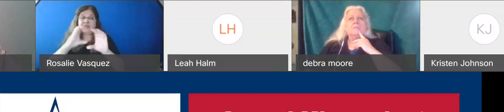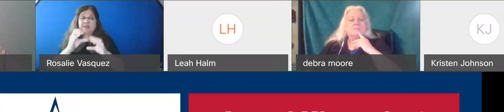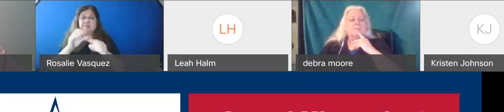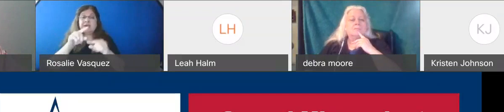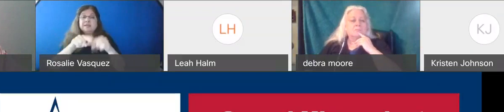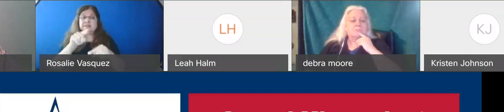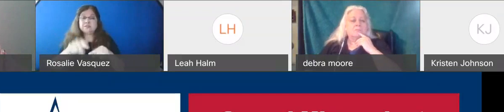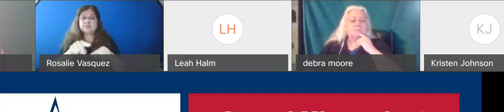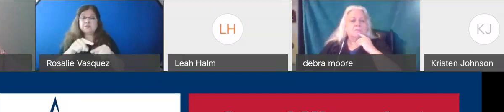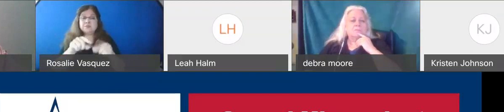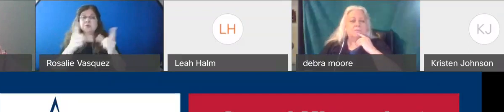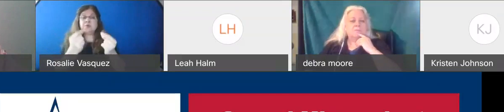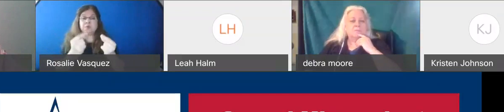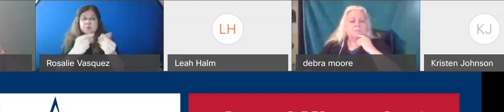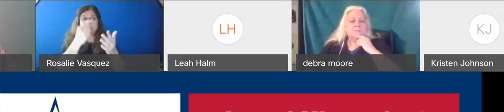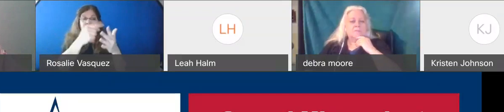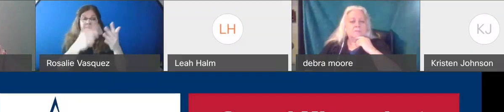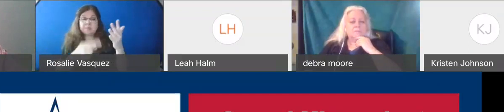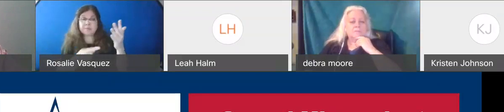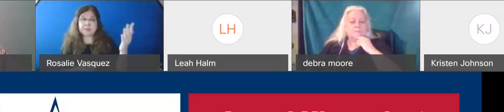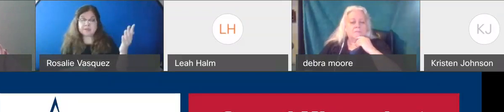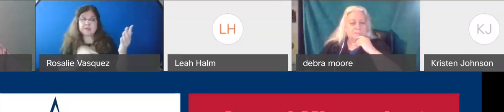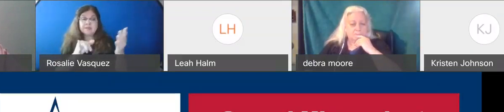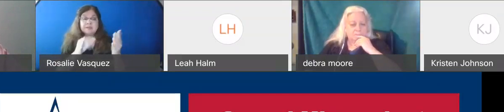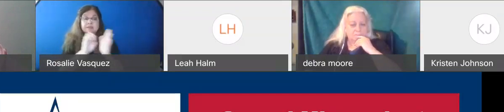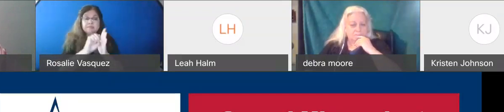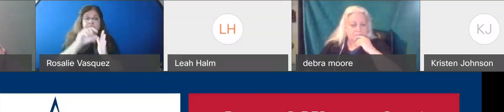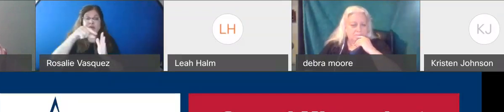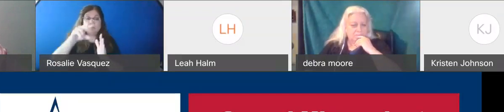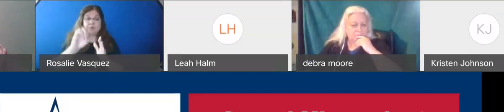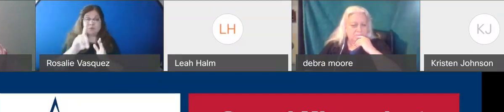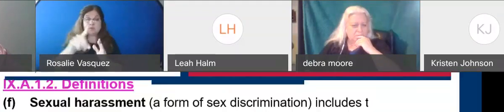Z things. So that would be an example of a quid pro quo.